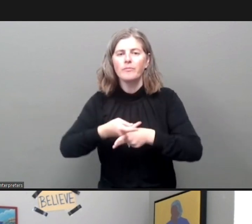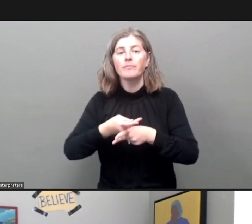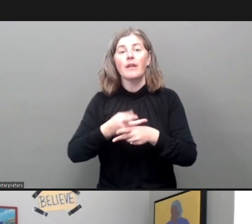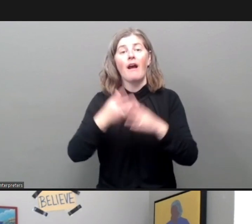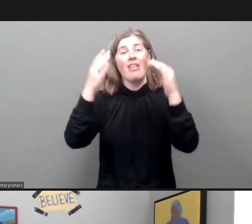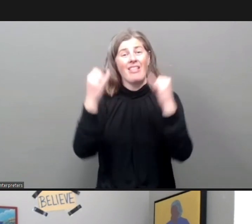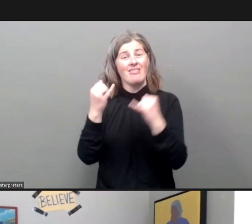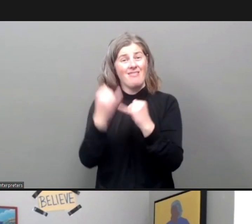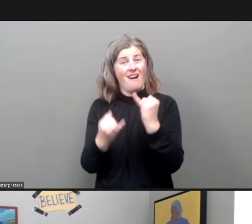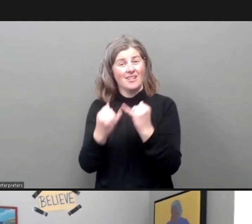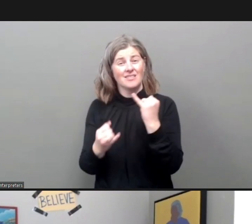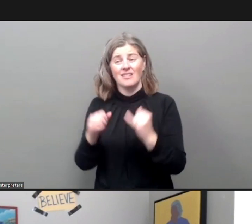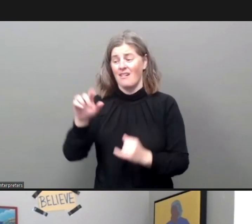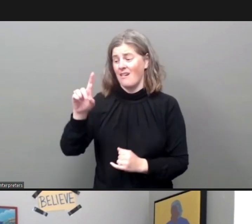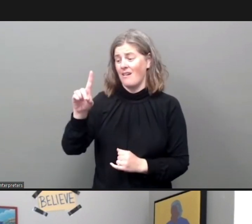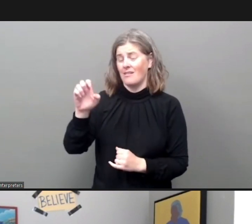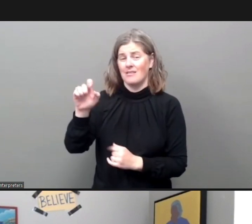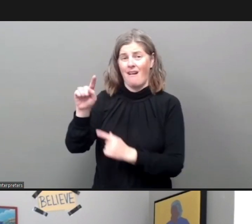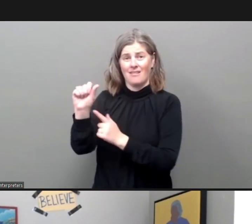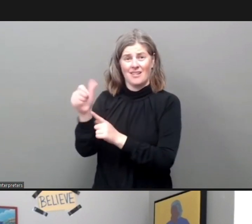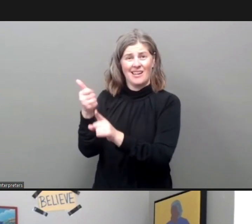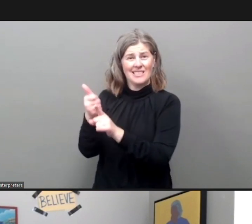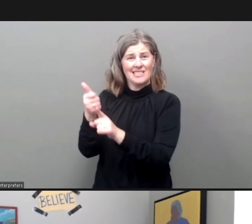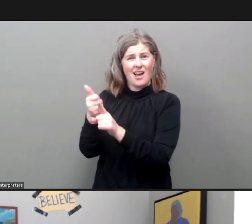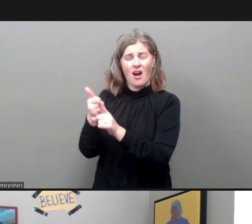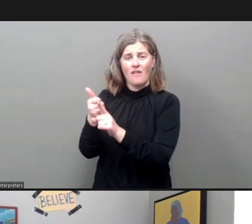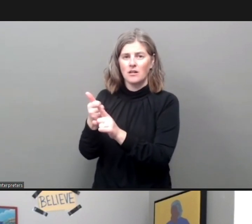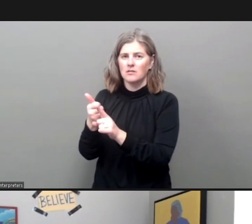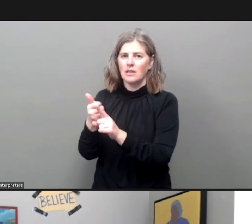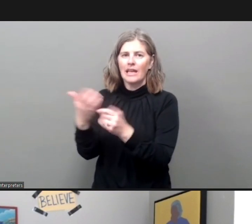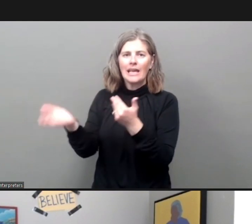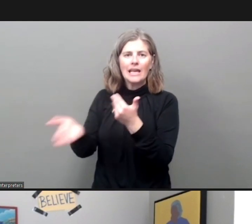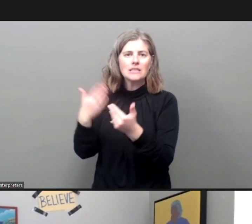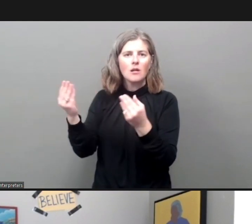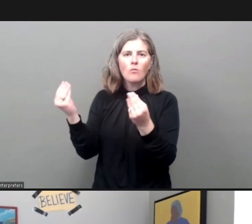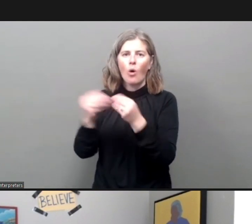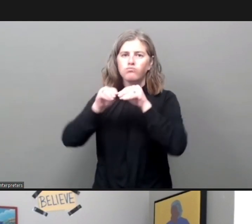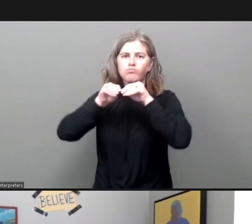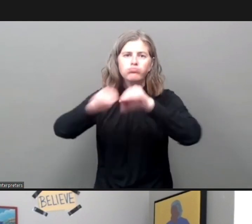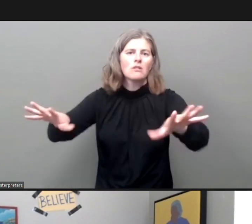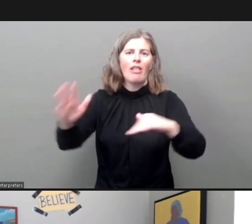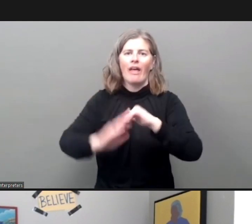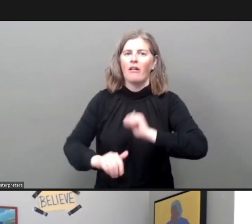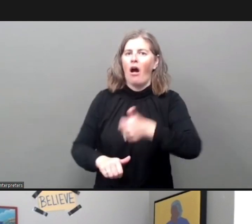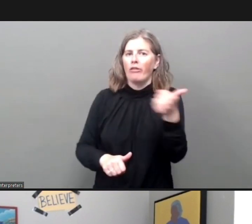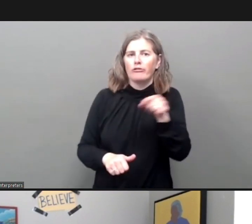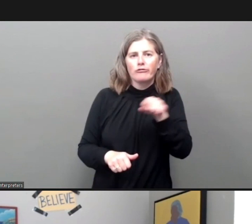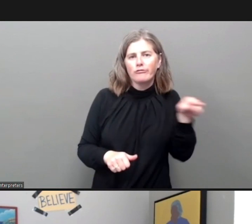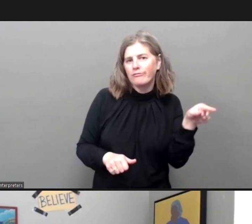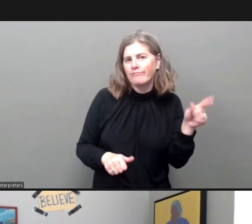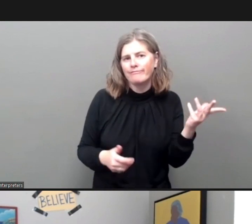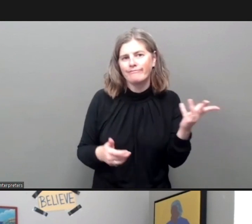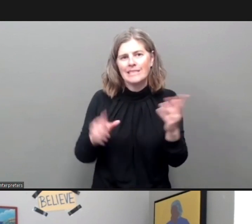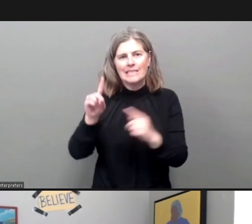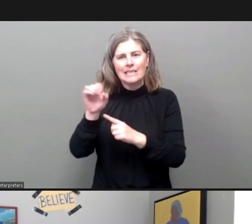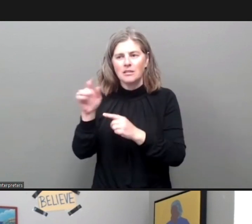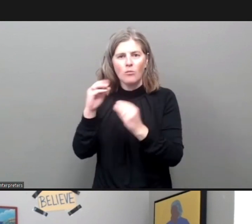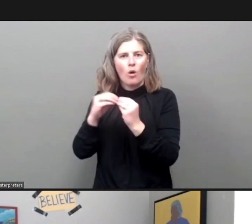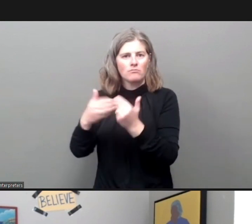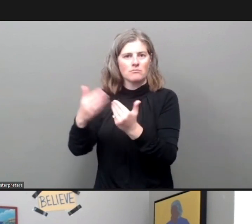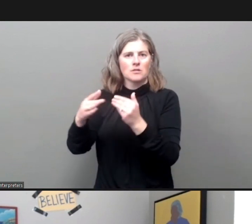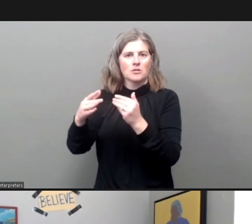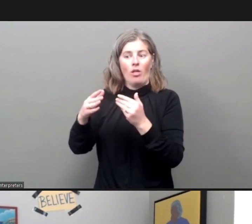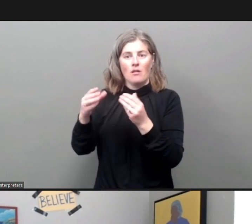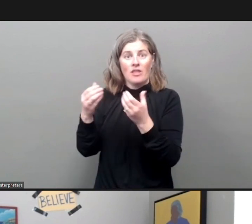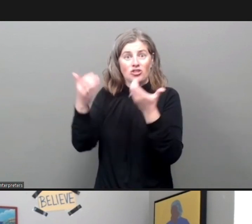thing is Delta is just way, way more infectious than the previous strains. And so the chances of getting